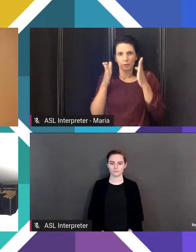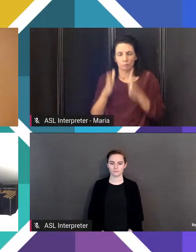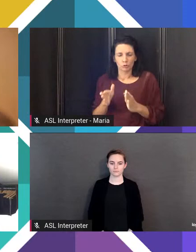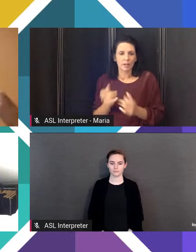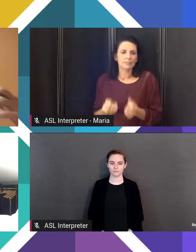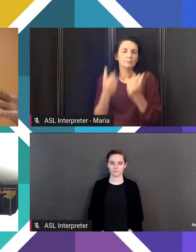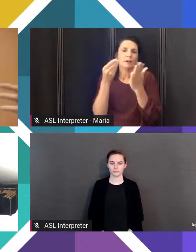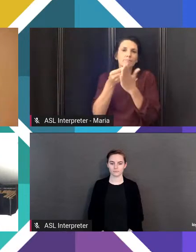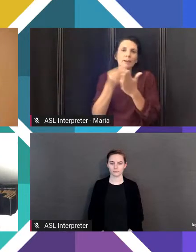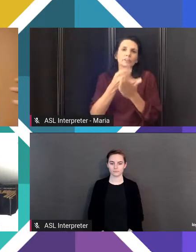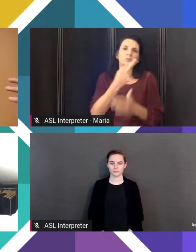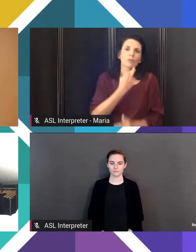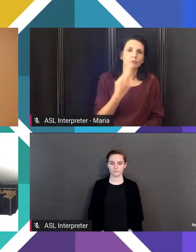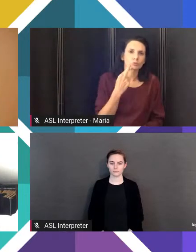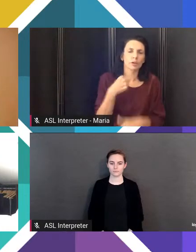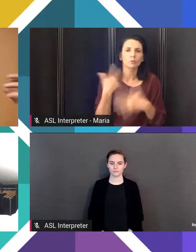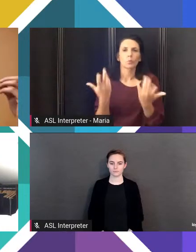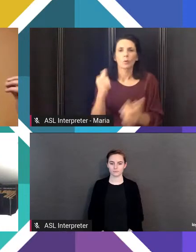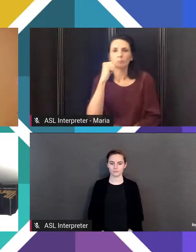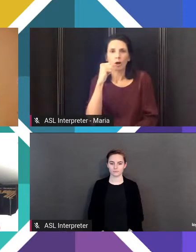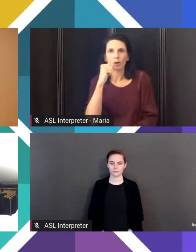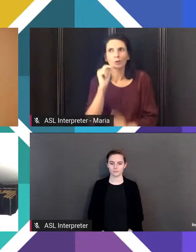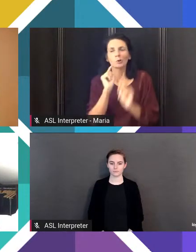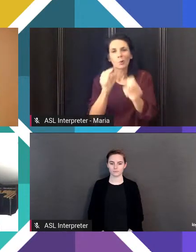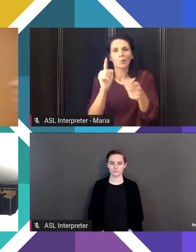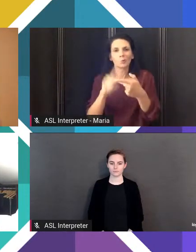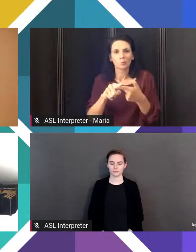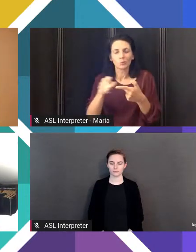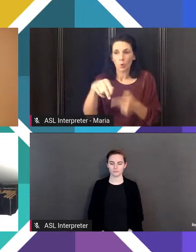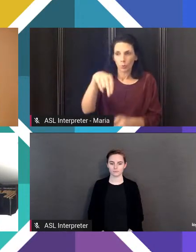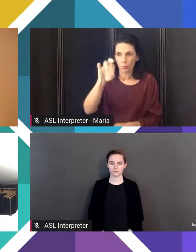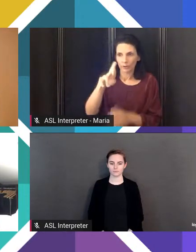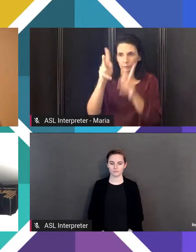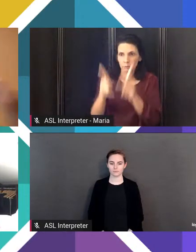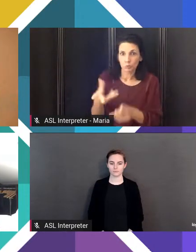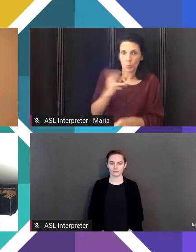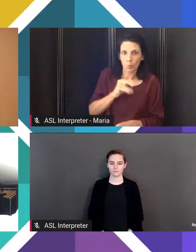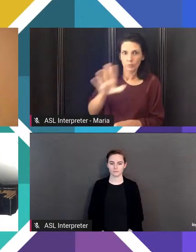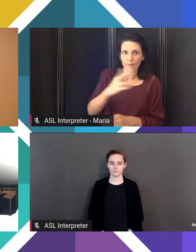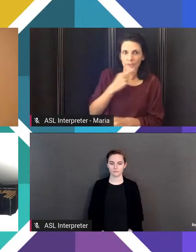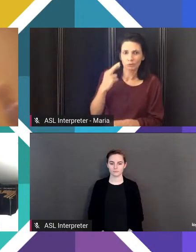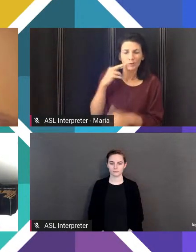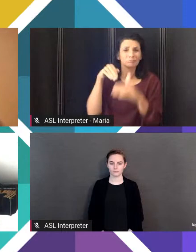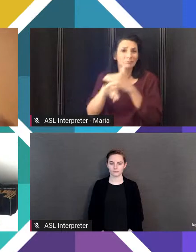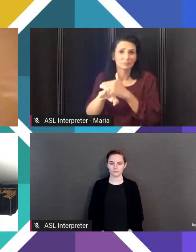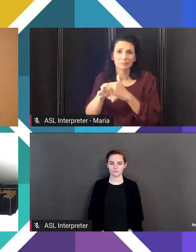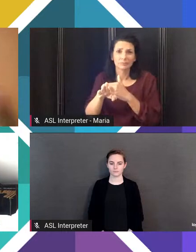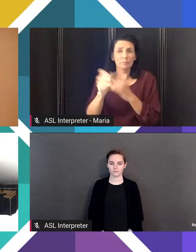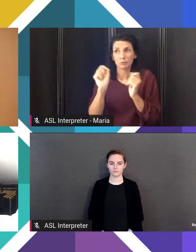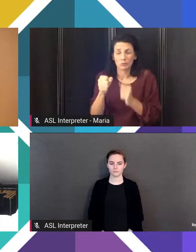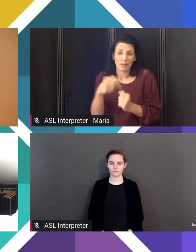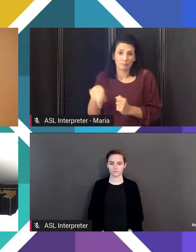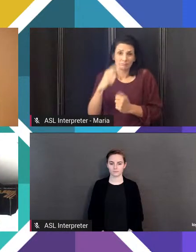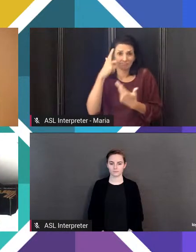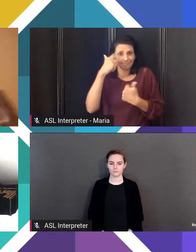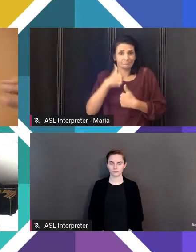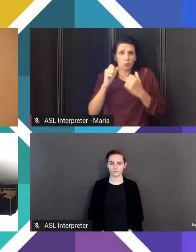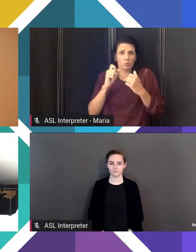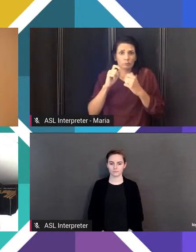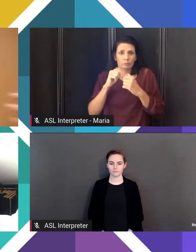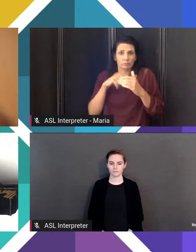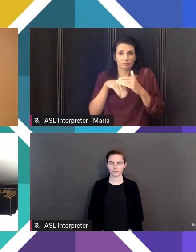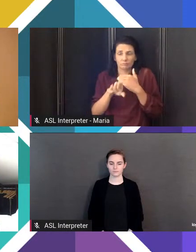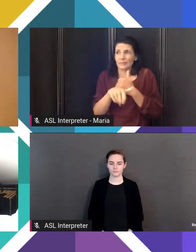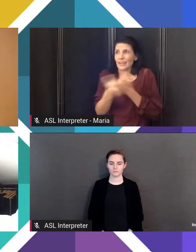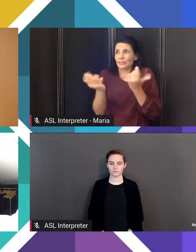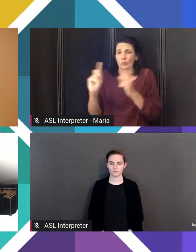or a restaurant, like go to a restaurant that's owned by a queer person. You know, you can go anywhere, but you know, why not spend most of your